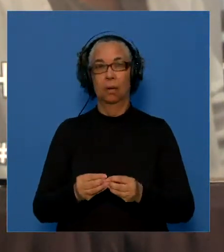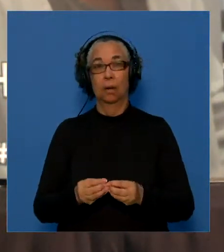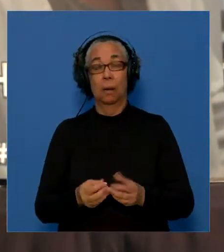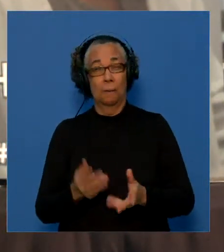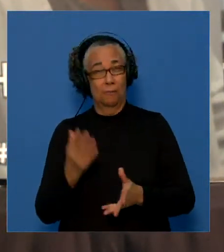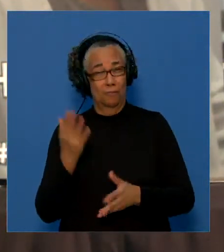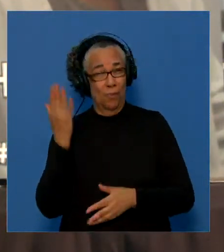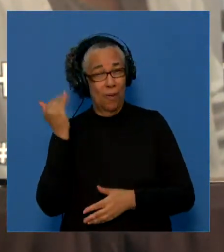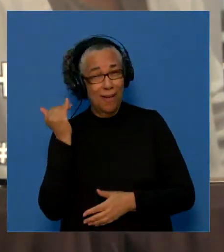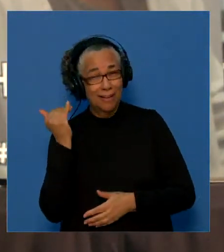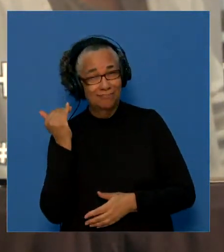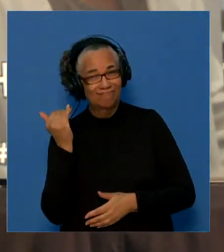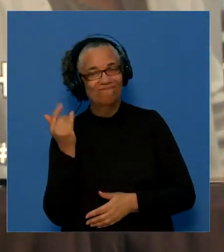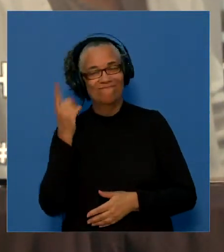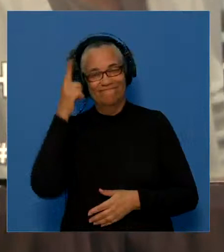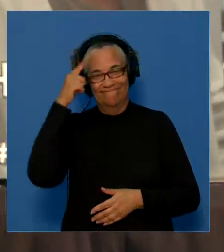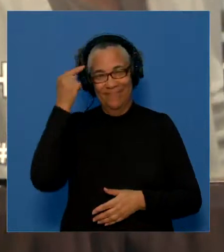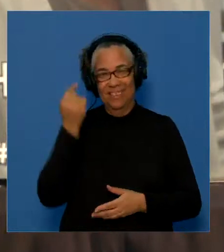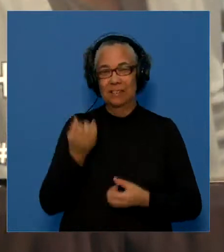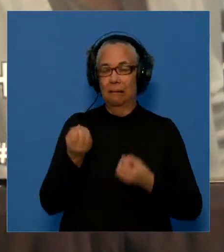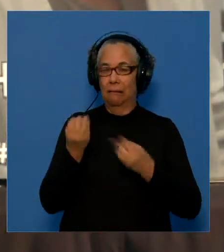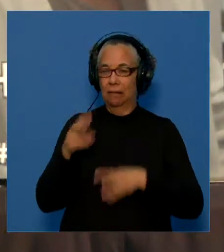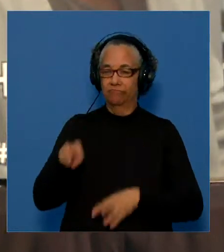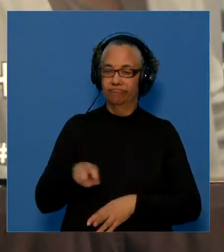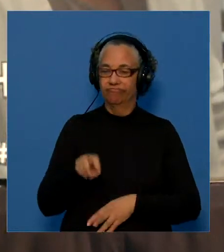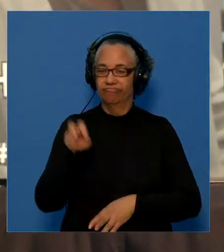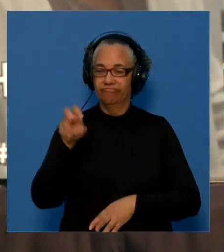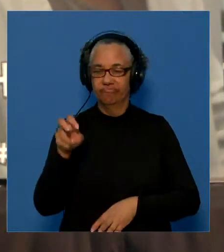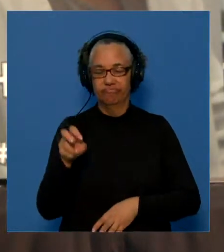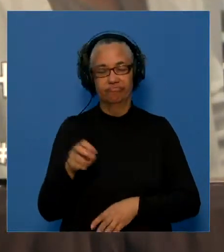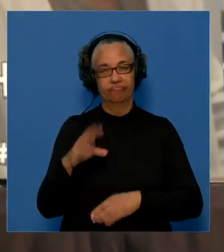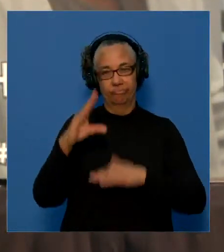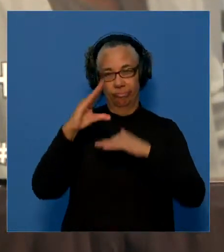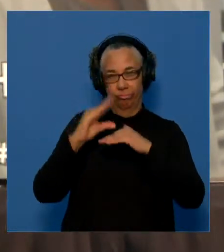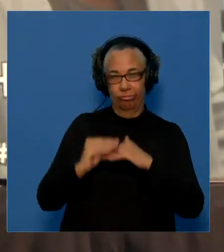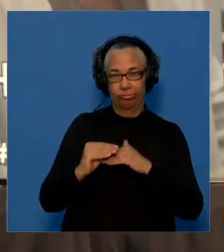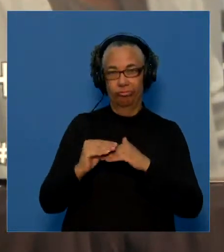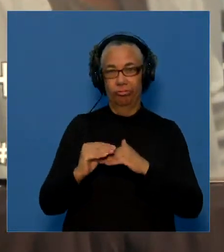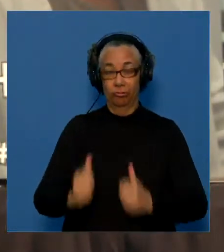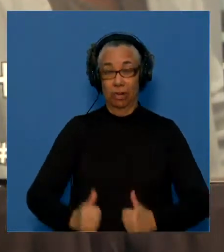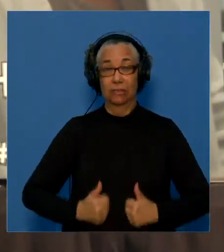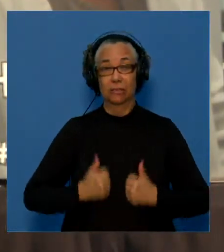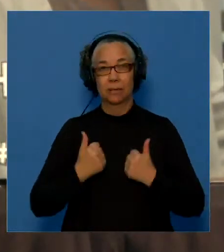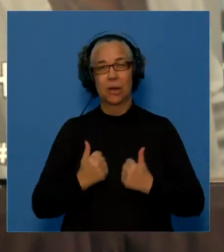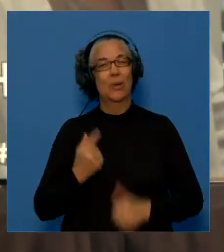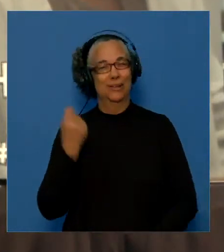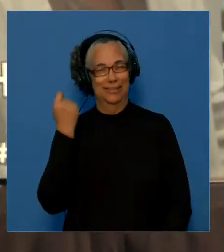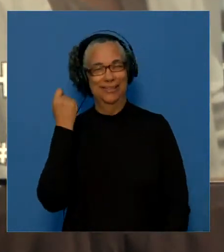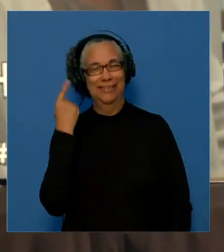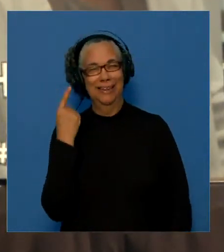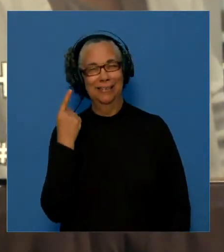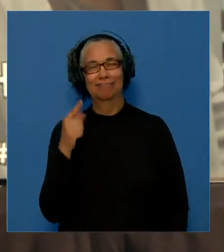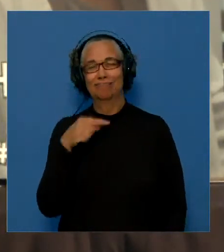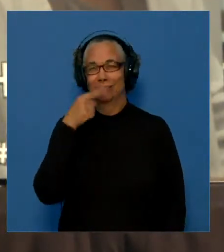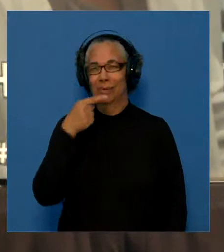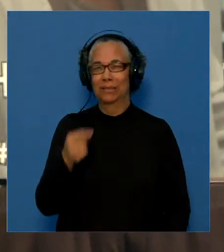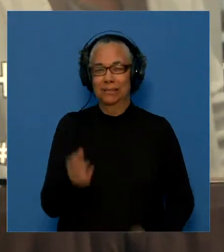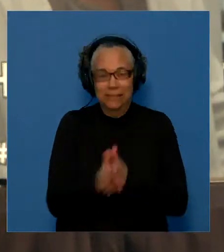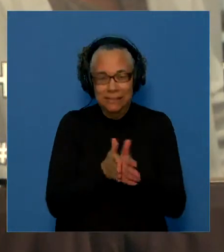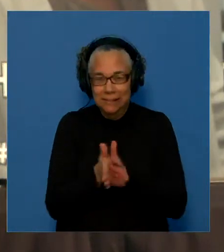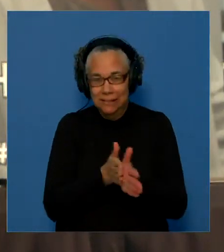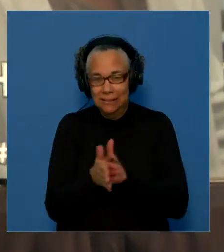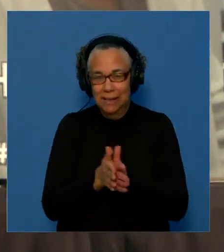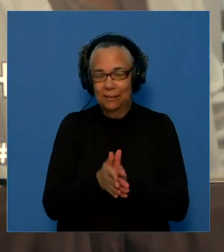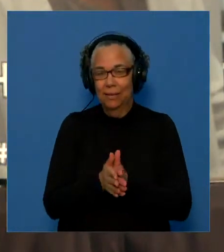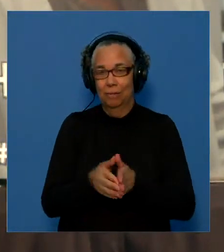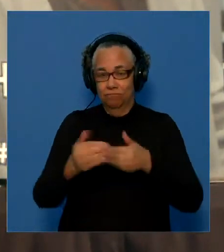part due to the reduction in overseas travel by residents. We understand the public's eagerness to have their packages